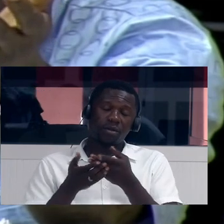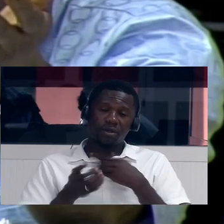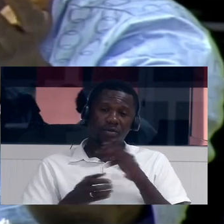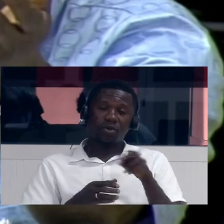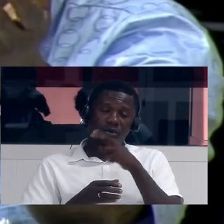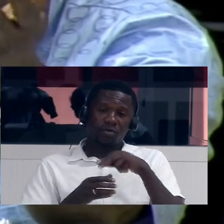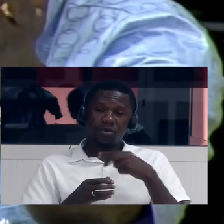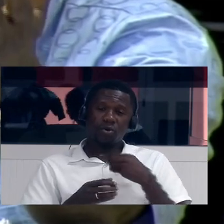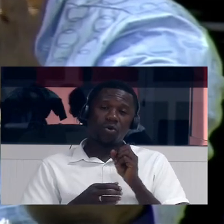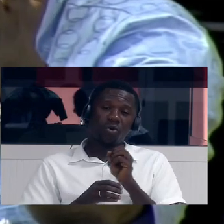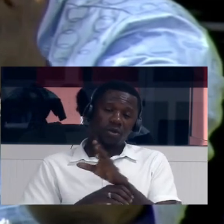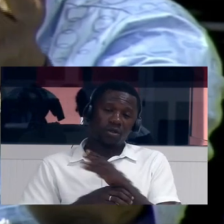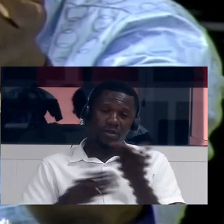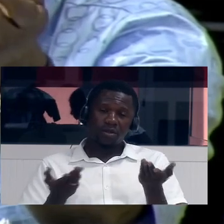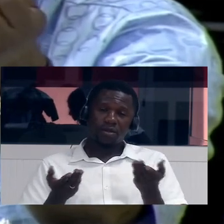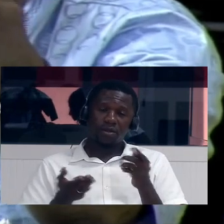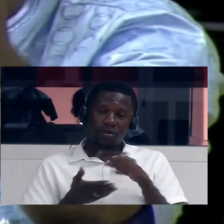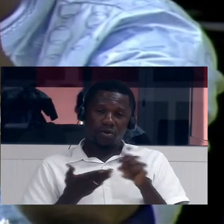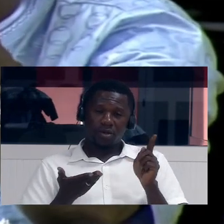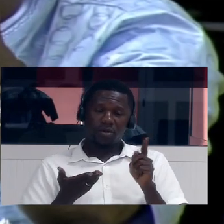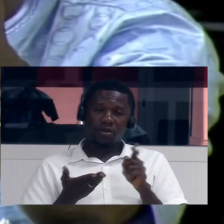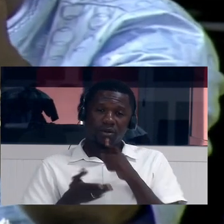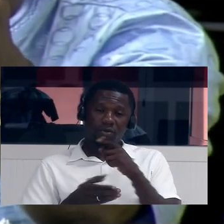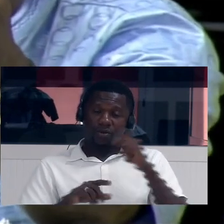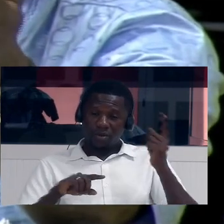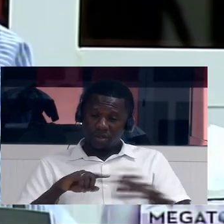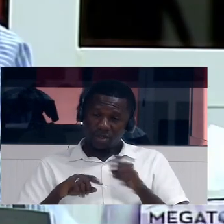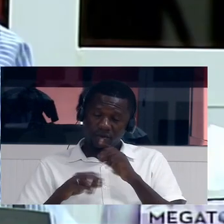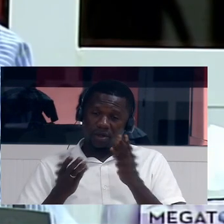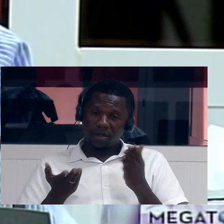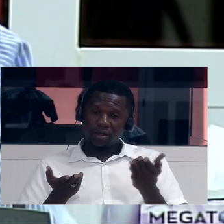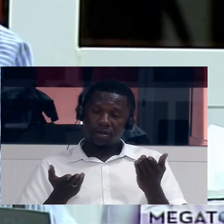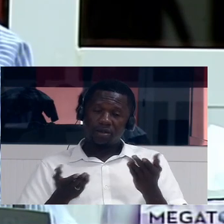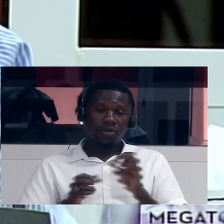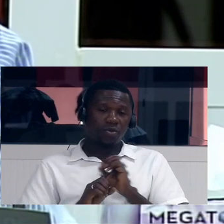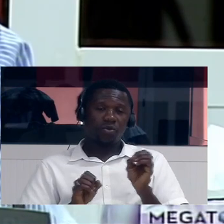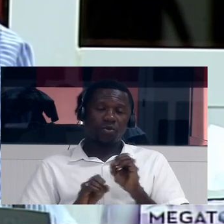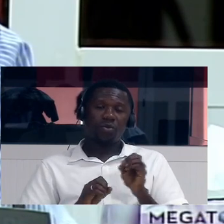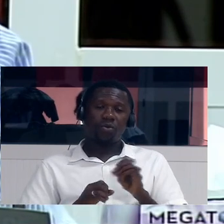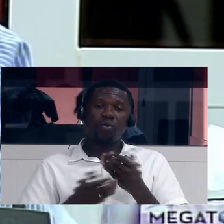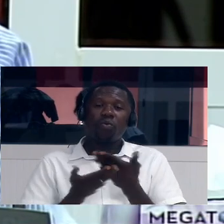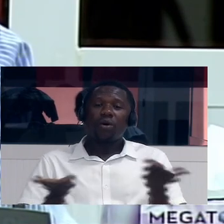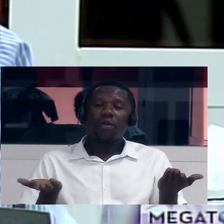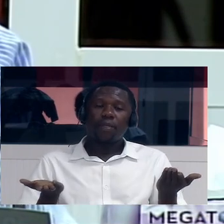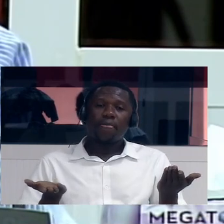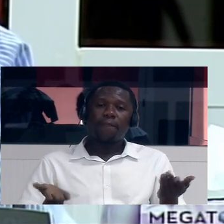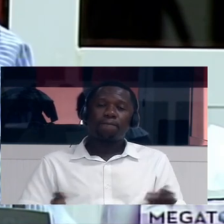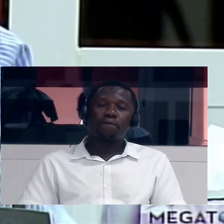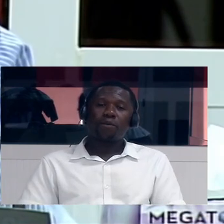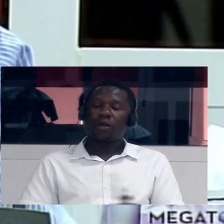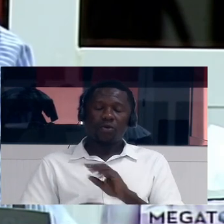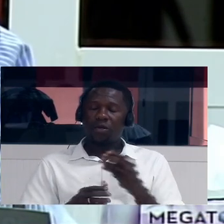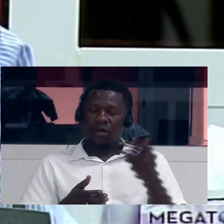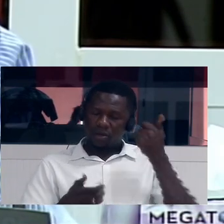to orders, right? Correct? Yeah. Did you charge them with any? No. Why didn't you? It didn't even occur to me